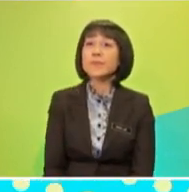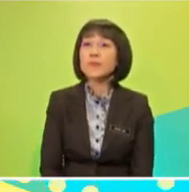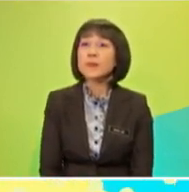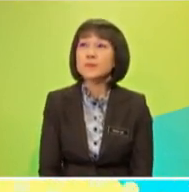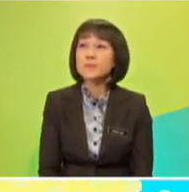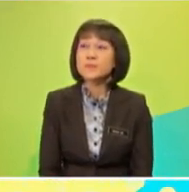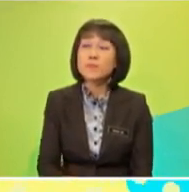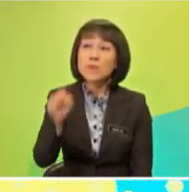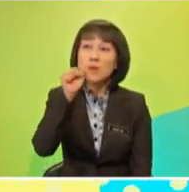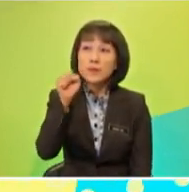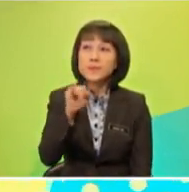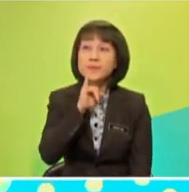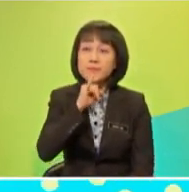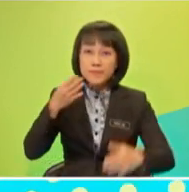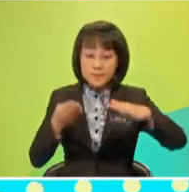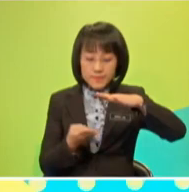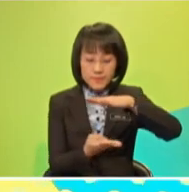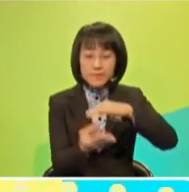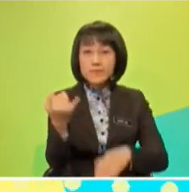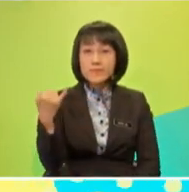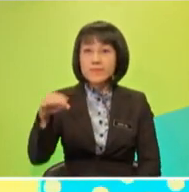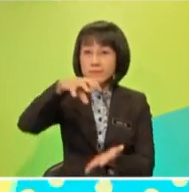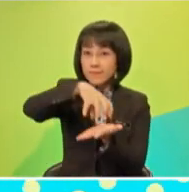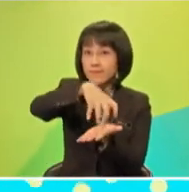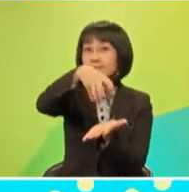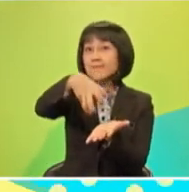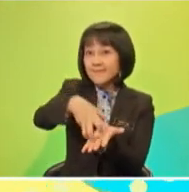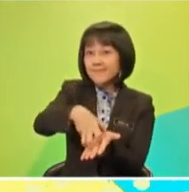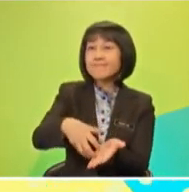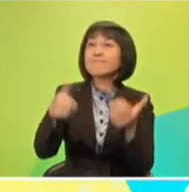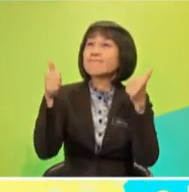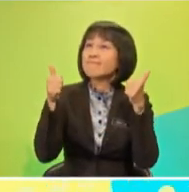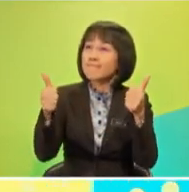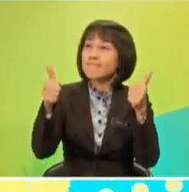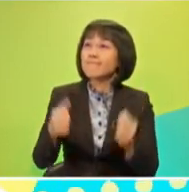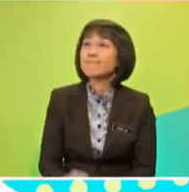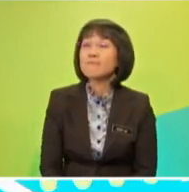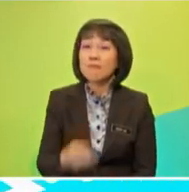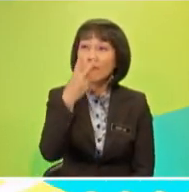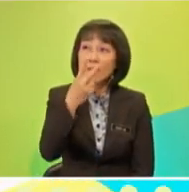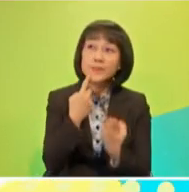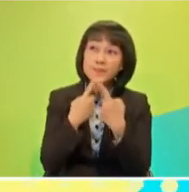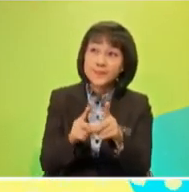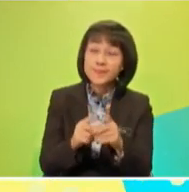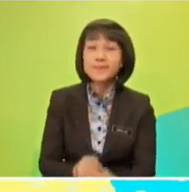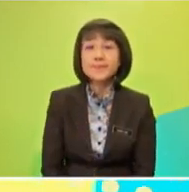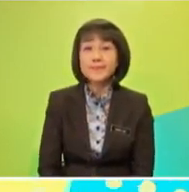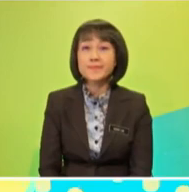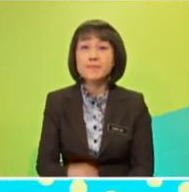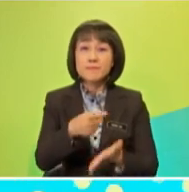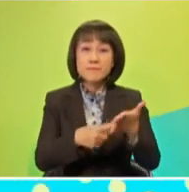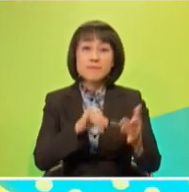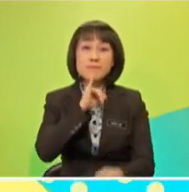She is baking a cake. Very good. And let's look at the answer. What's she